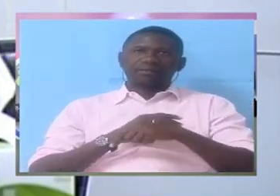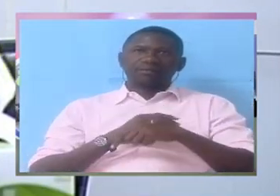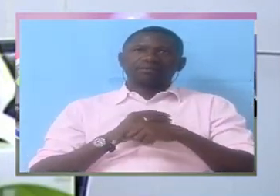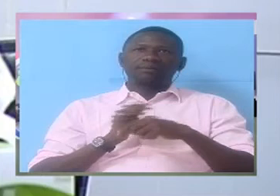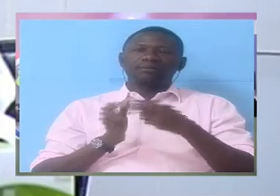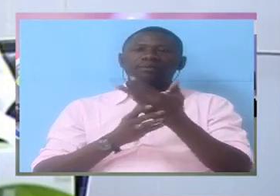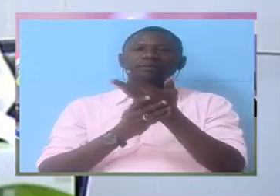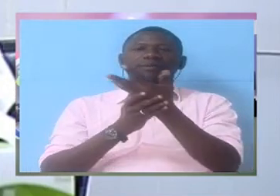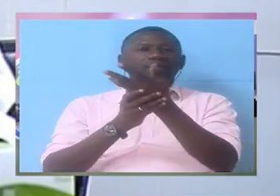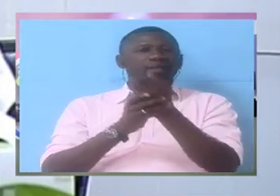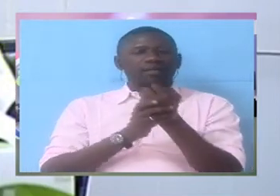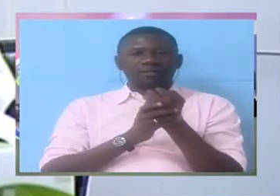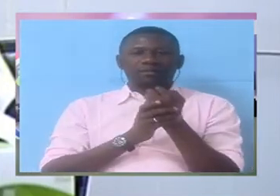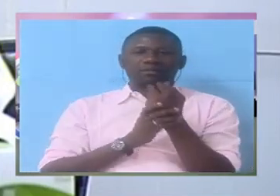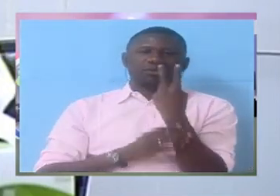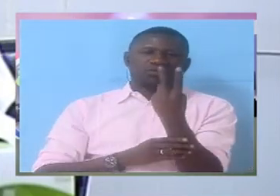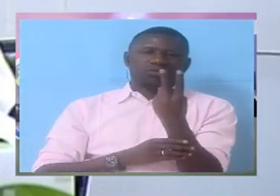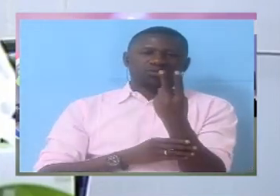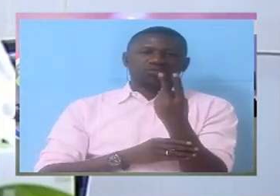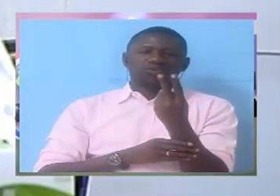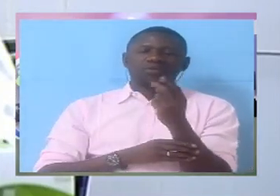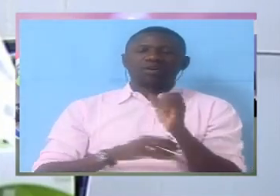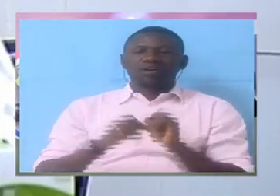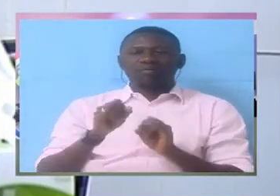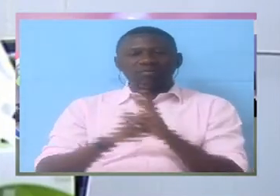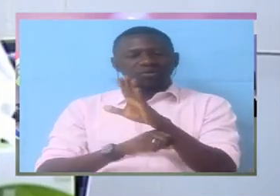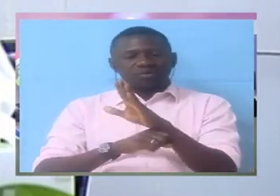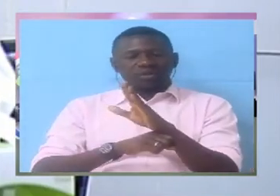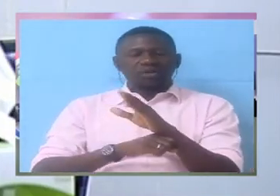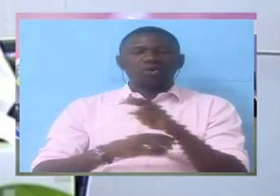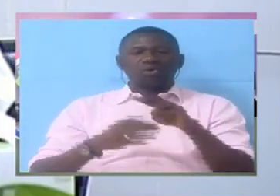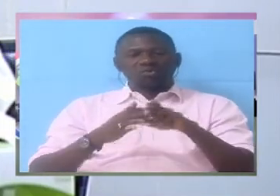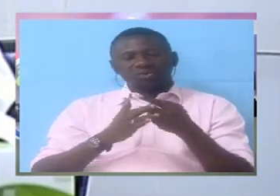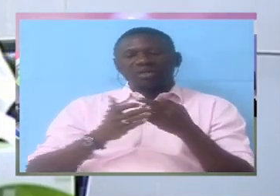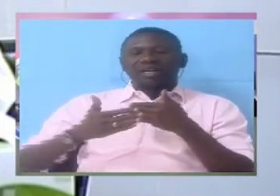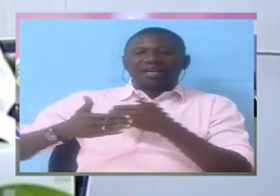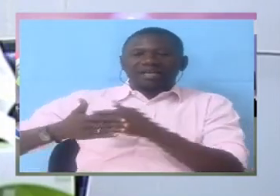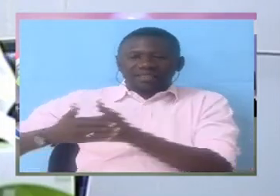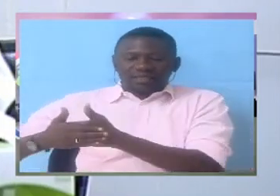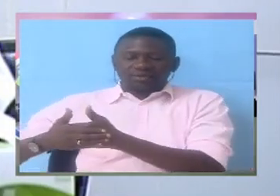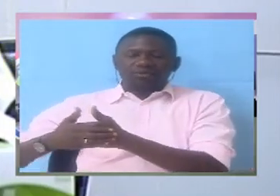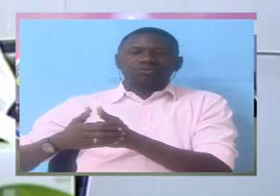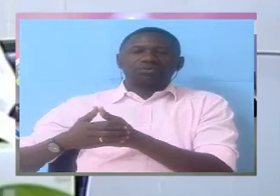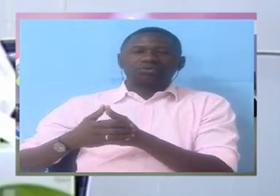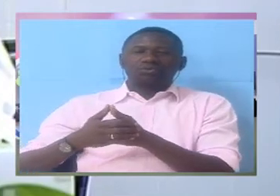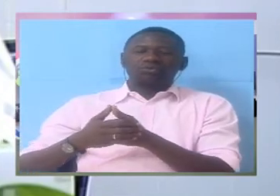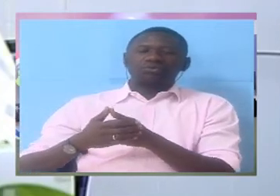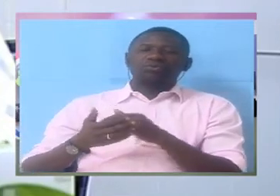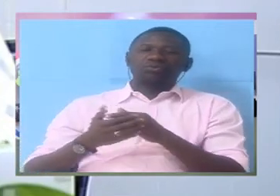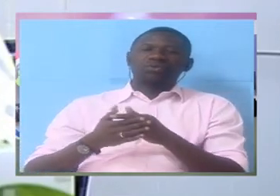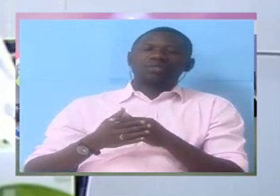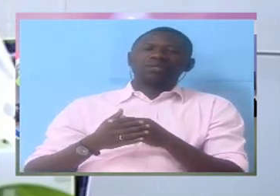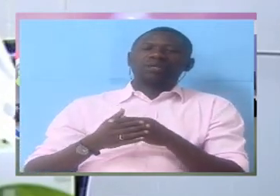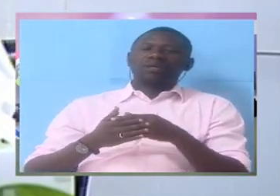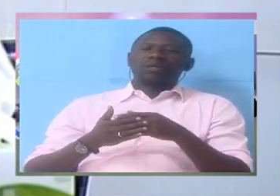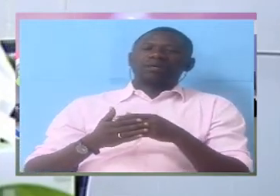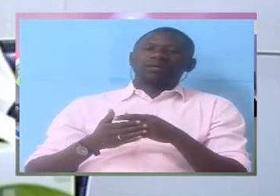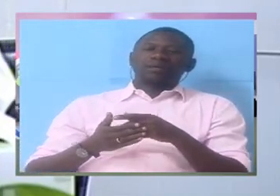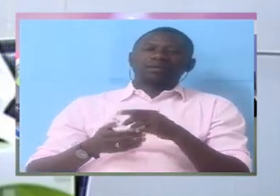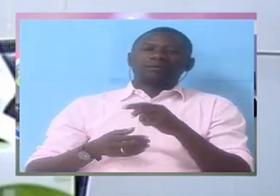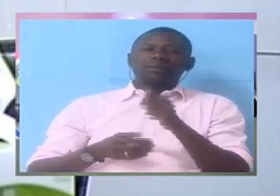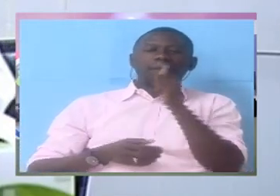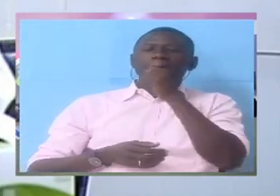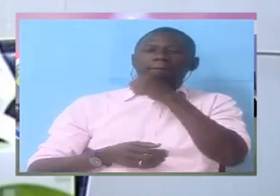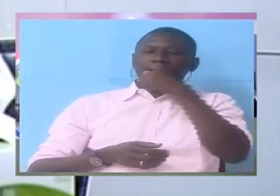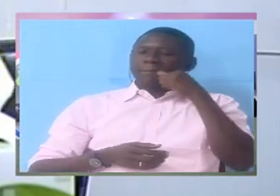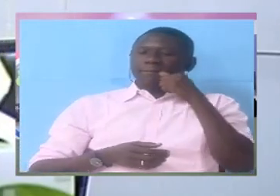92, I was posted or attached to the plainclothes unit as a personal